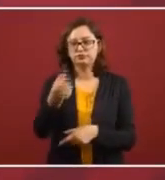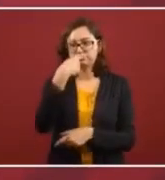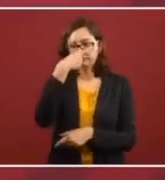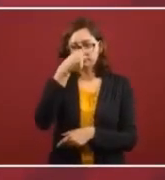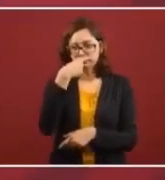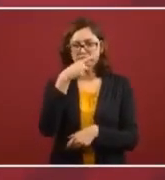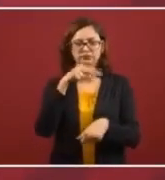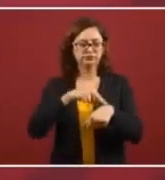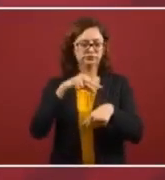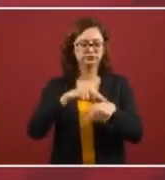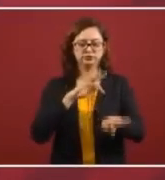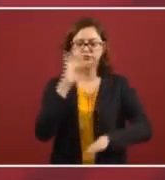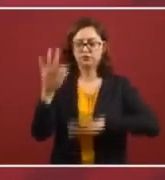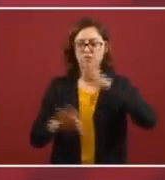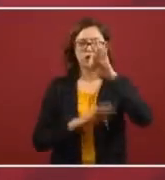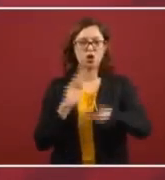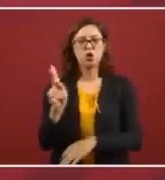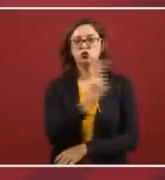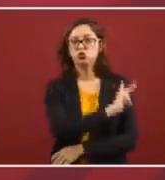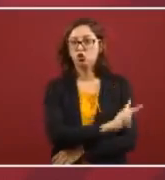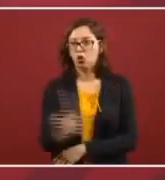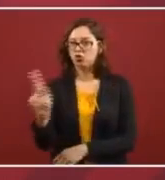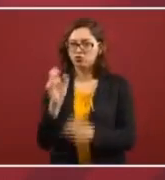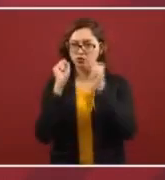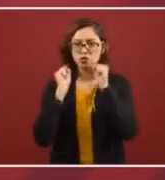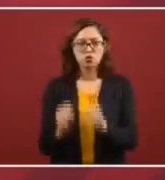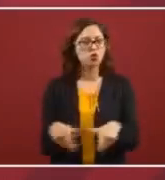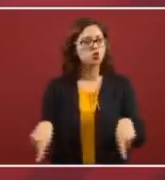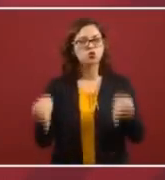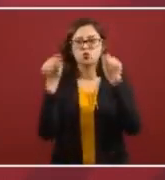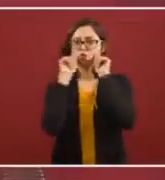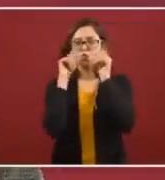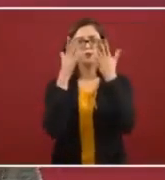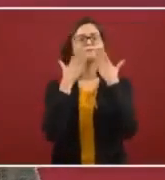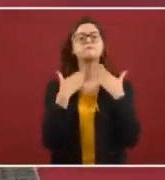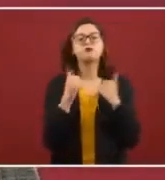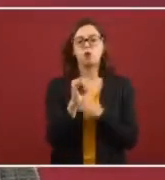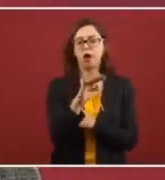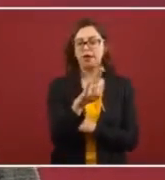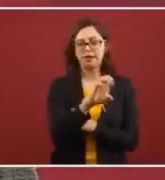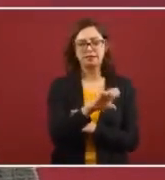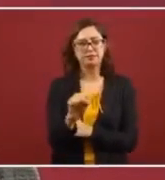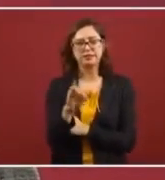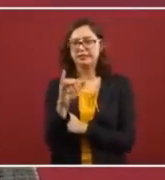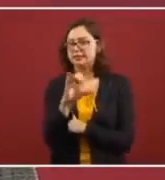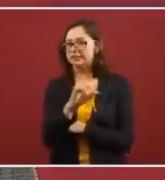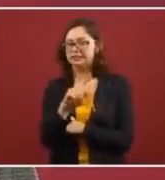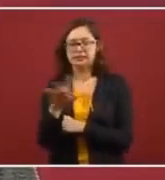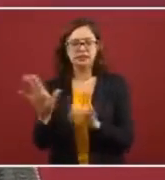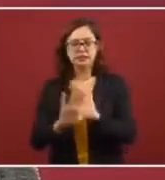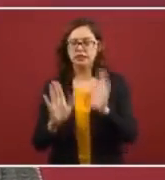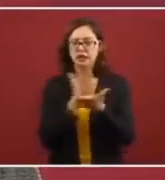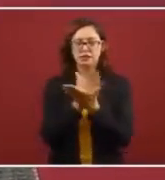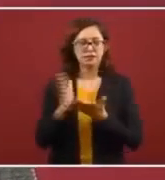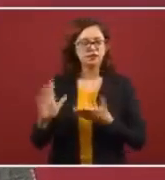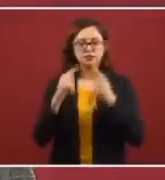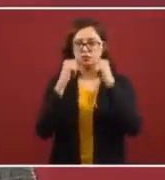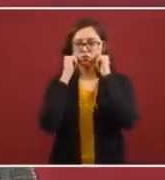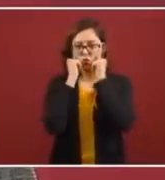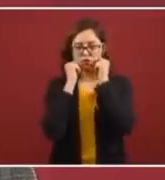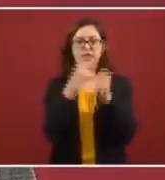and guaranteeing the attention universally without restrictions of any type for